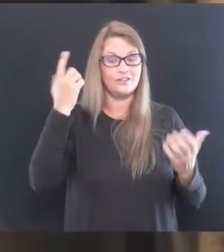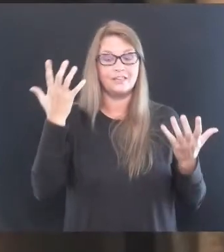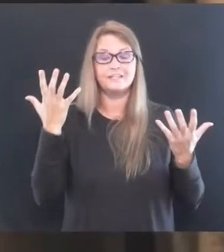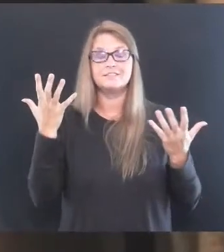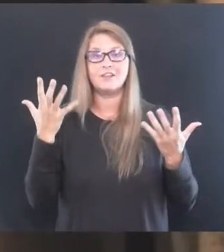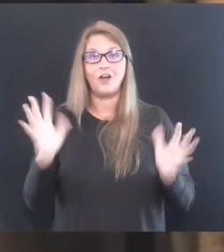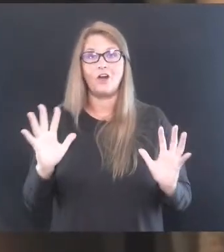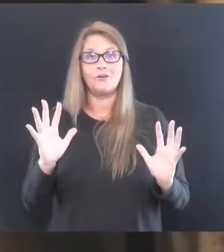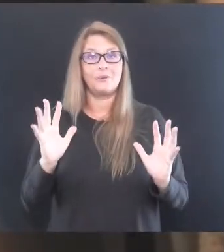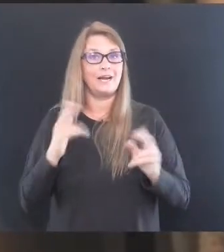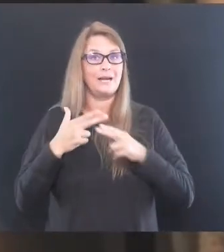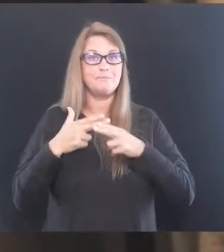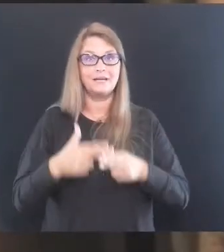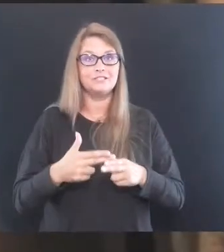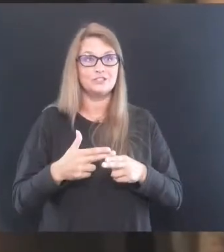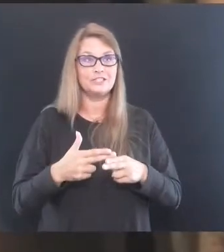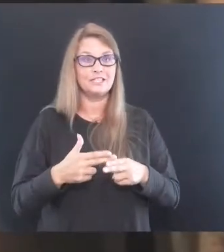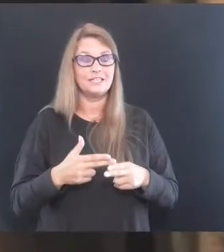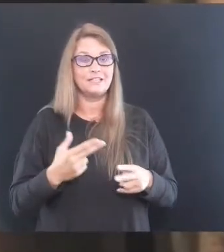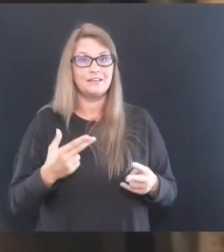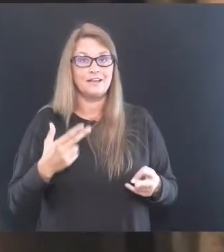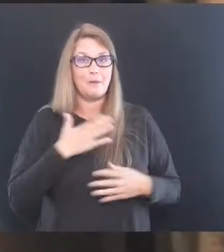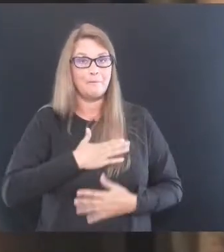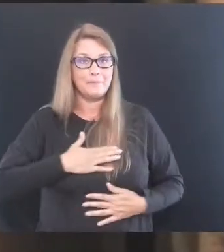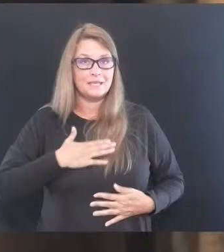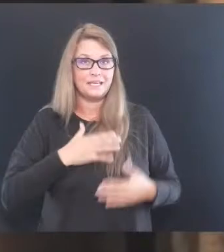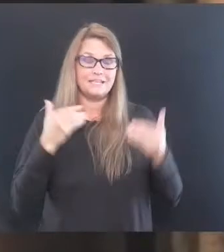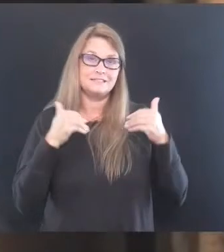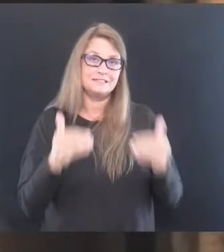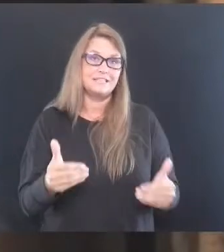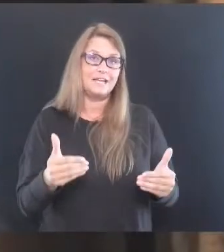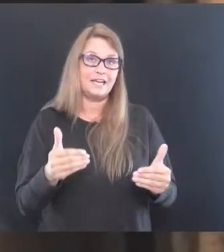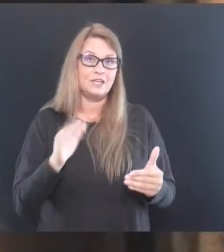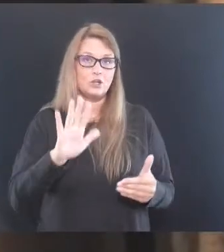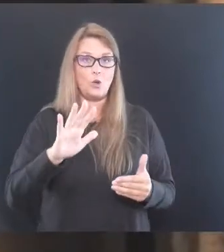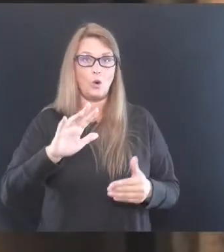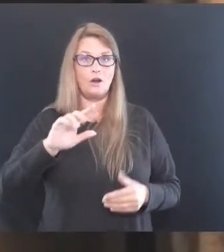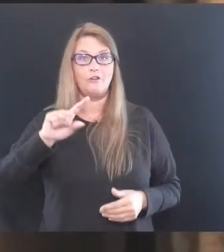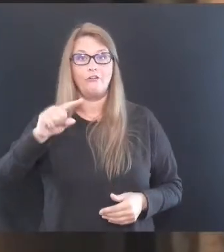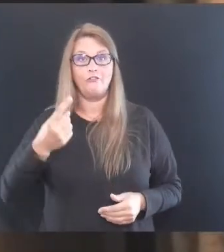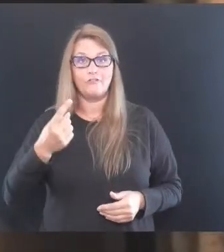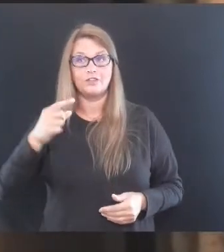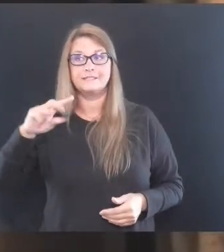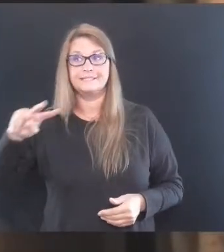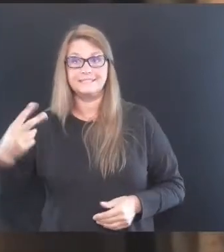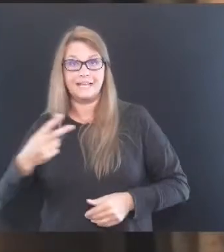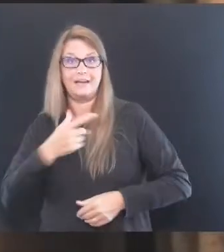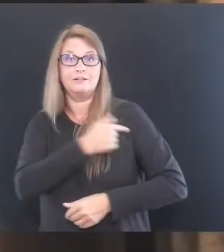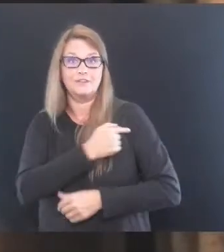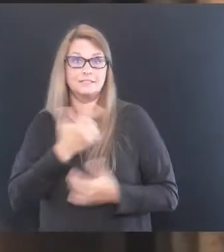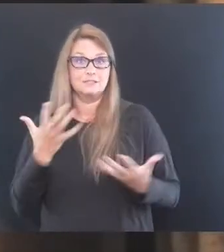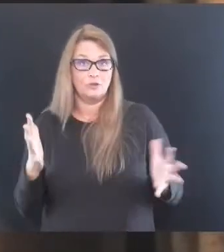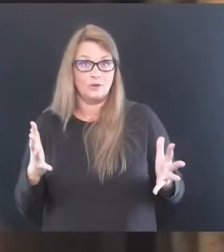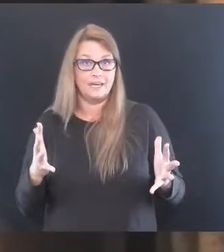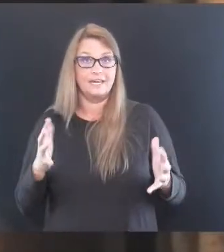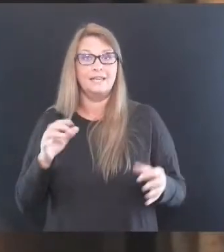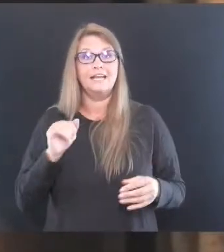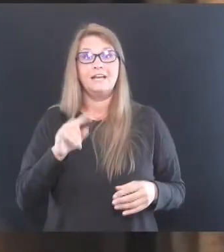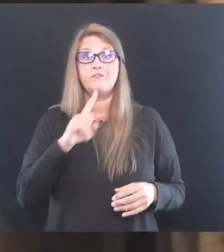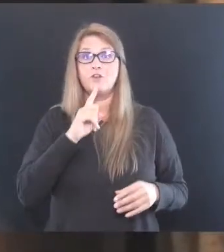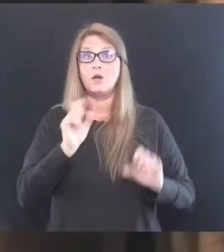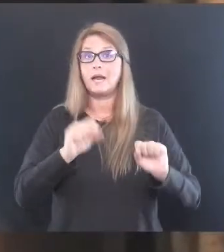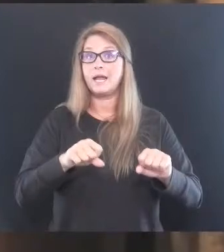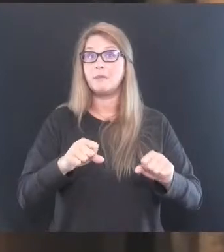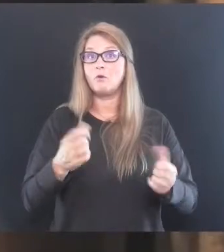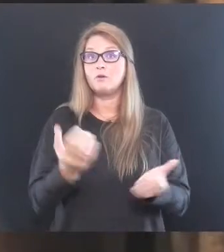over and over. And please get your primary and secondary vaccines if you haven't gotten those. And if you're eligible for